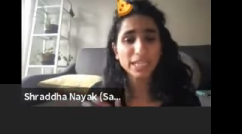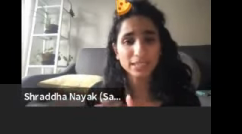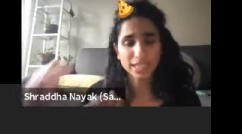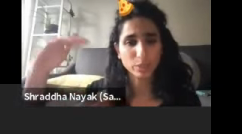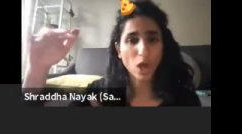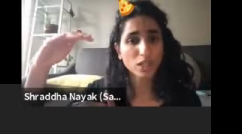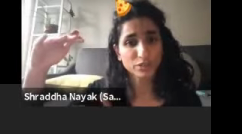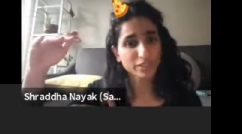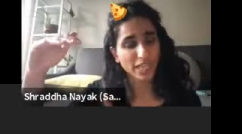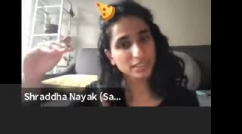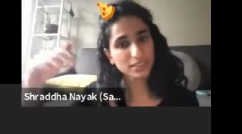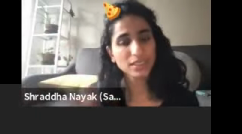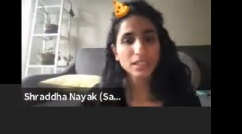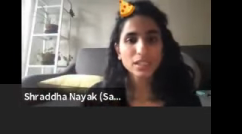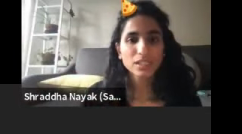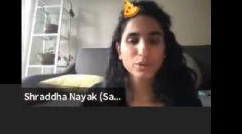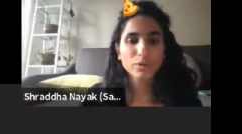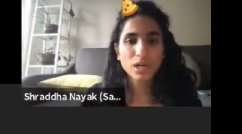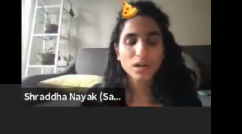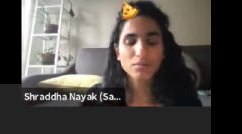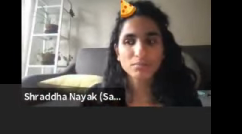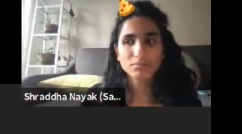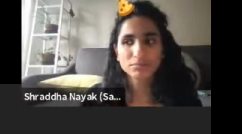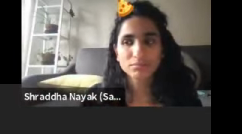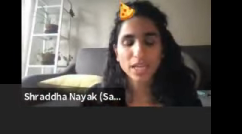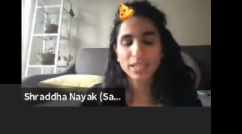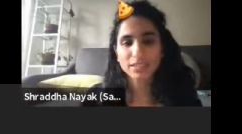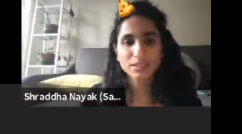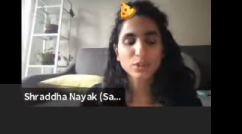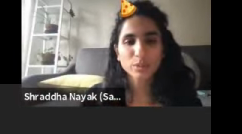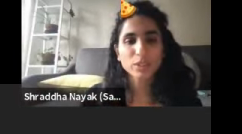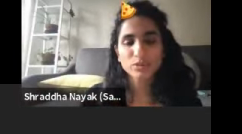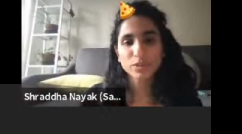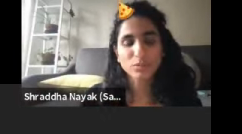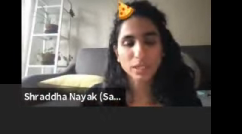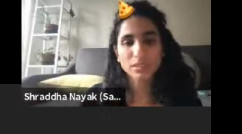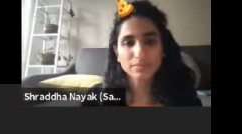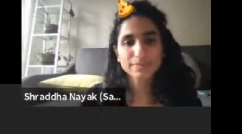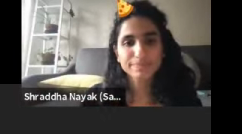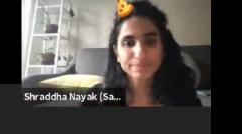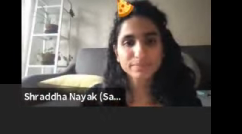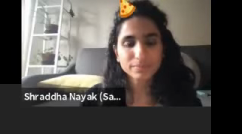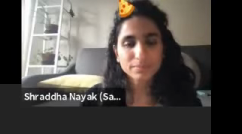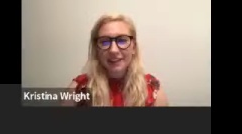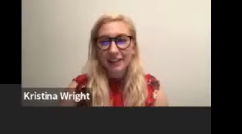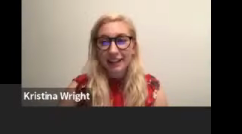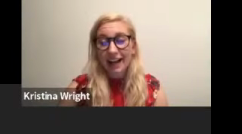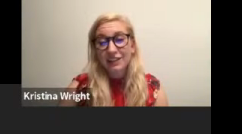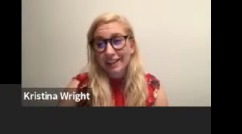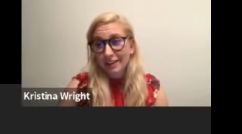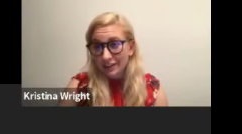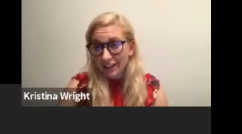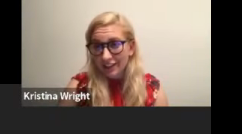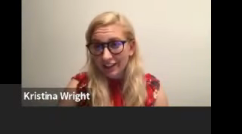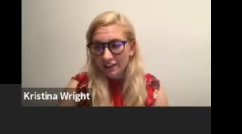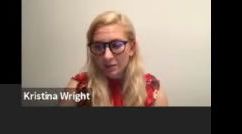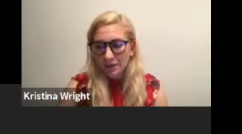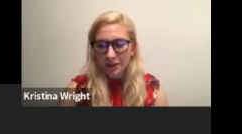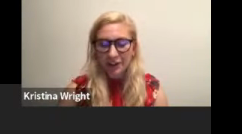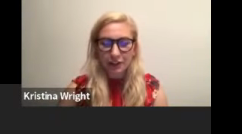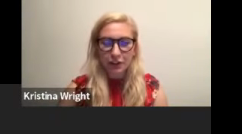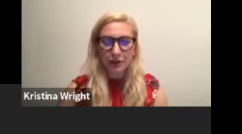just reading like blocks of text. So I guess it's going to be useful as well. Definitely. Actually, I think we touched